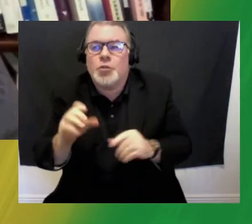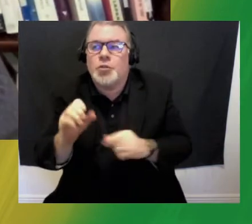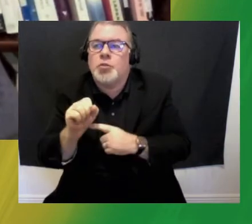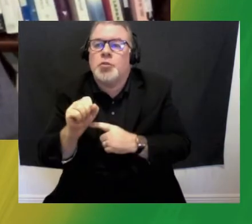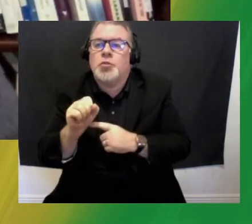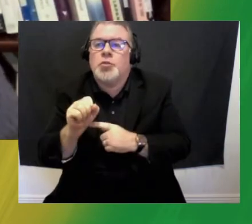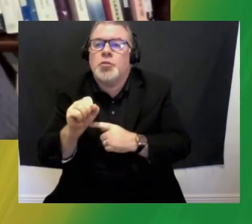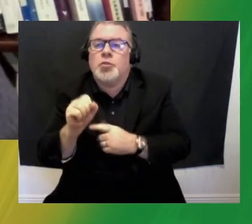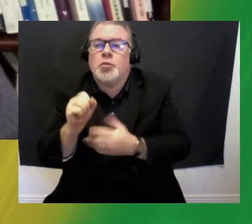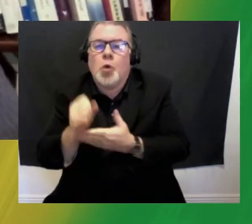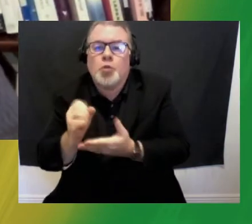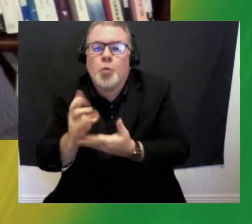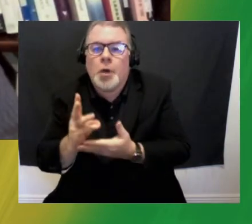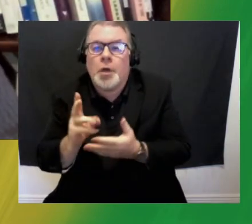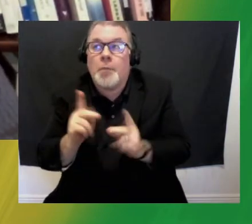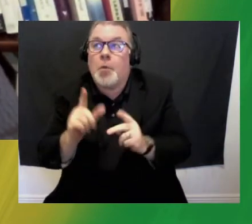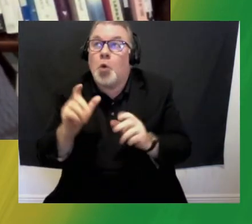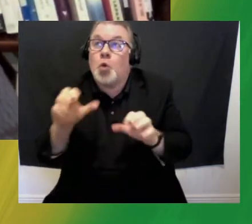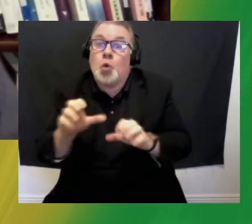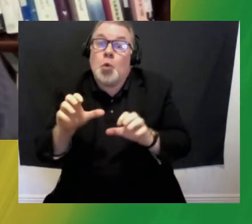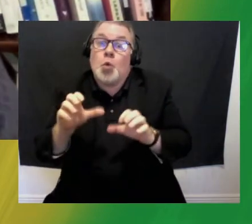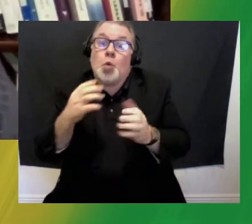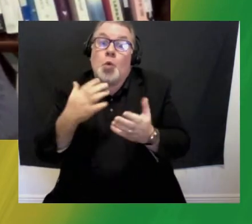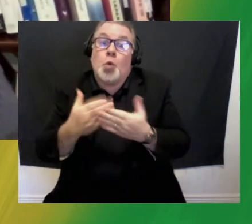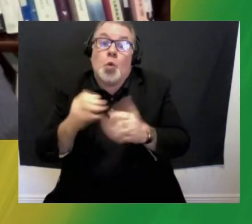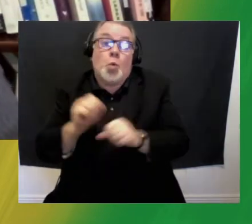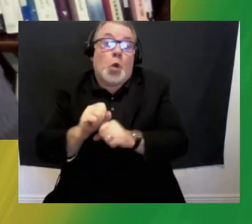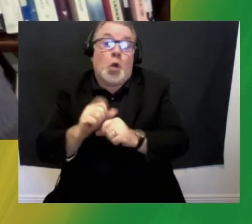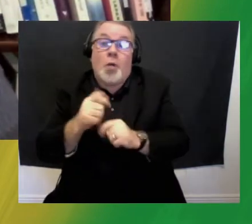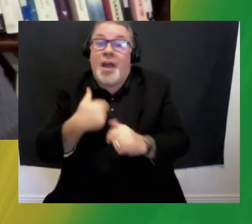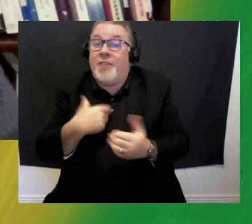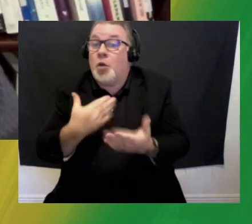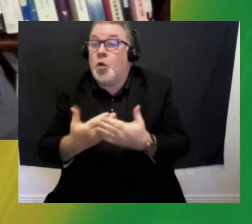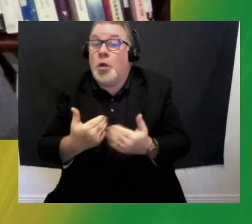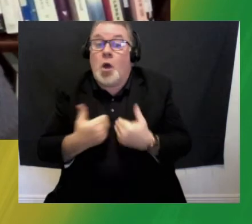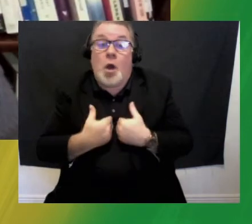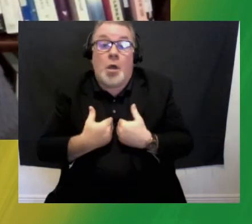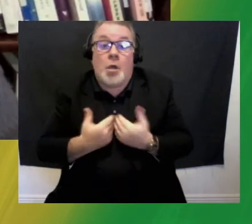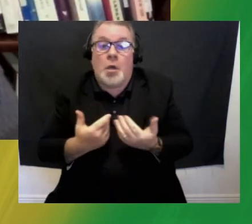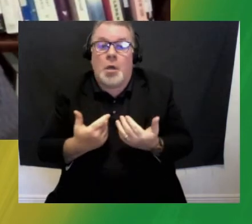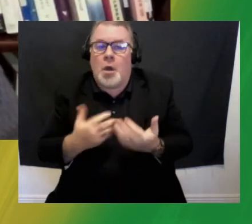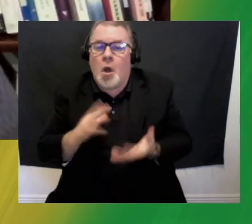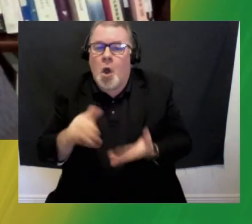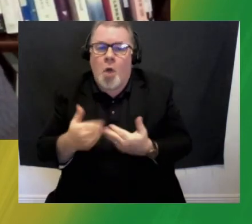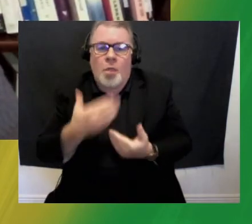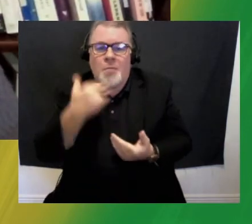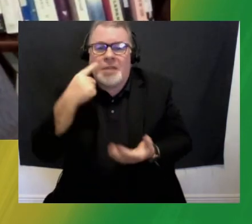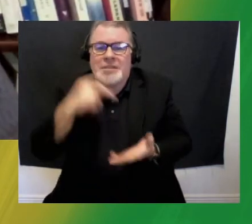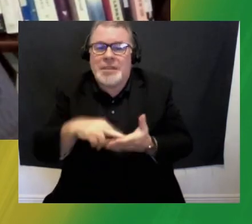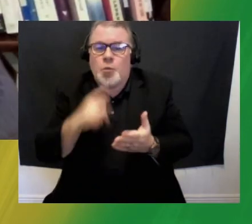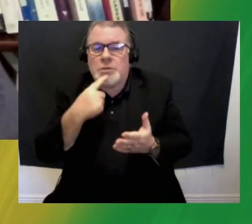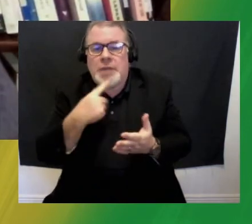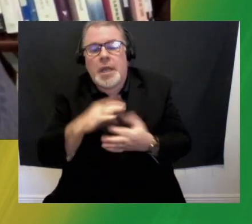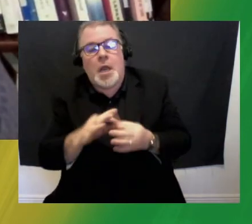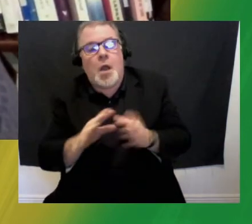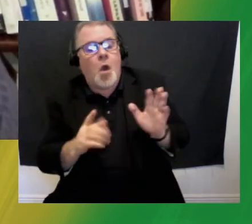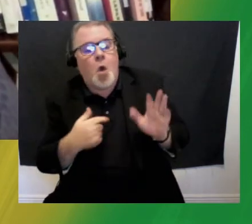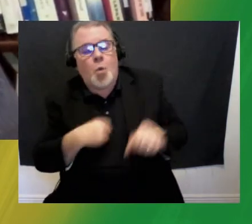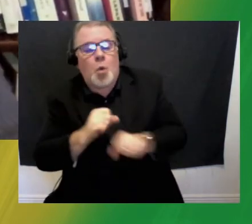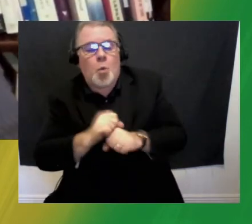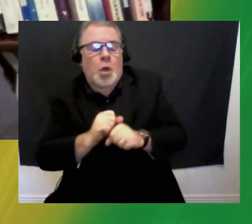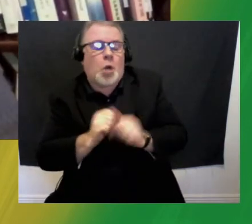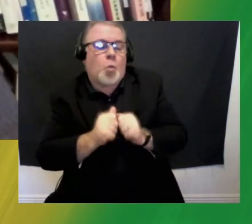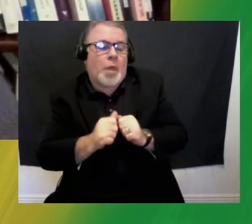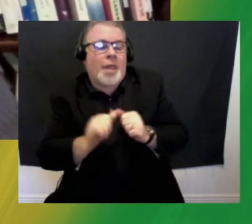are, folks doing good work who have a really good heart and all the best intentions. They'll say things like, well, we're working with at-risk youth